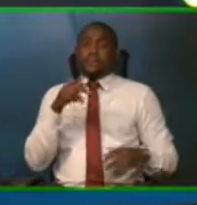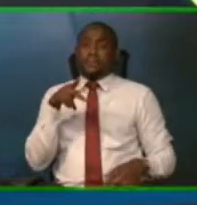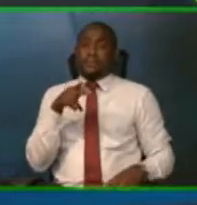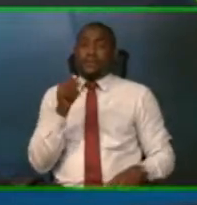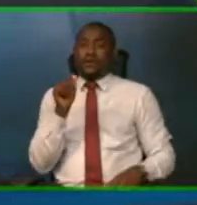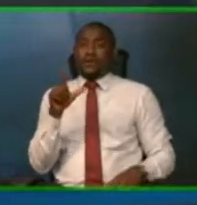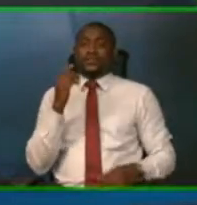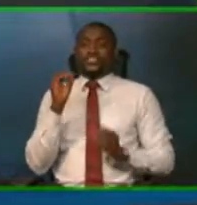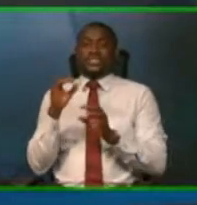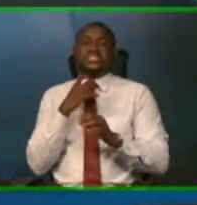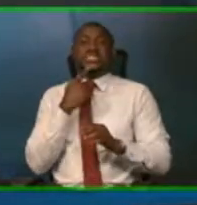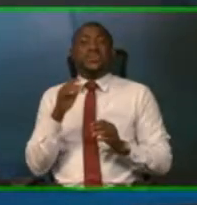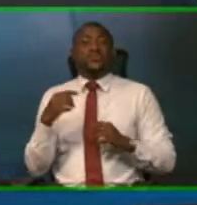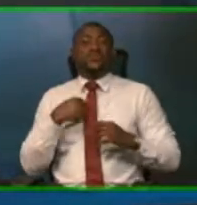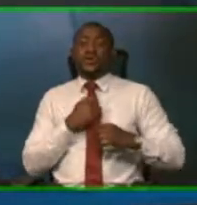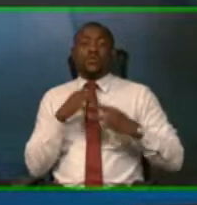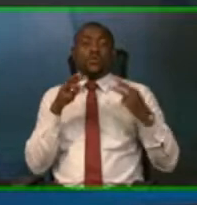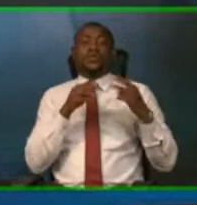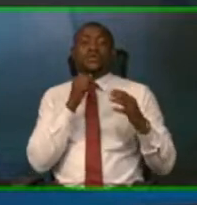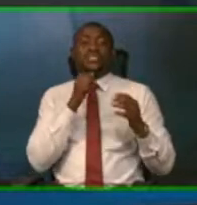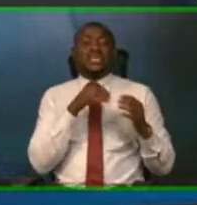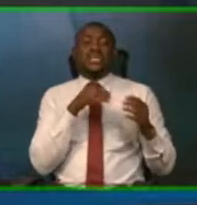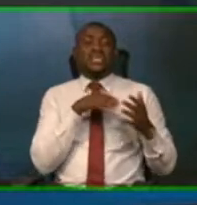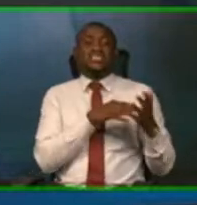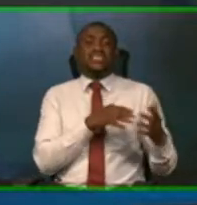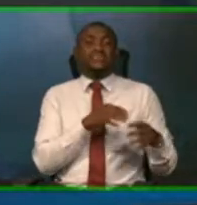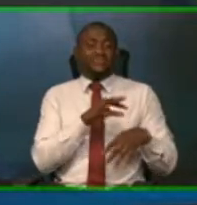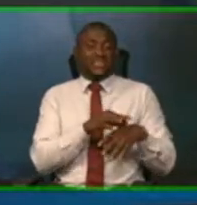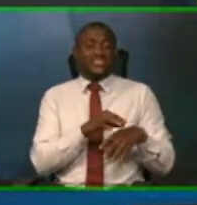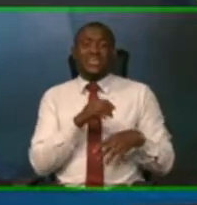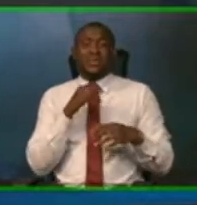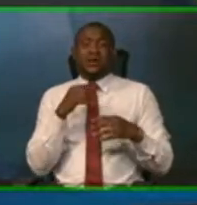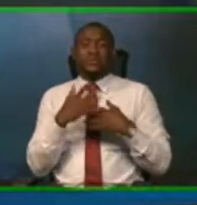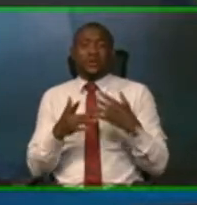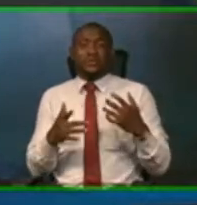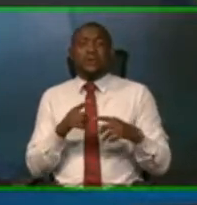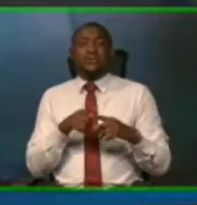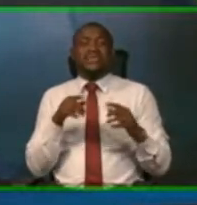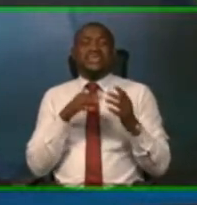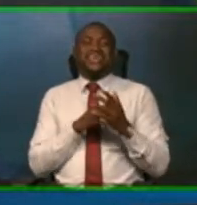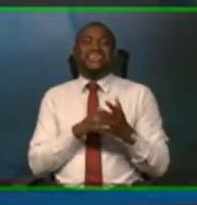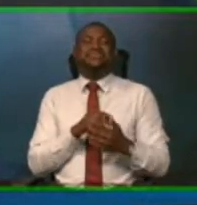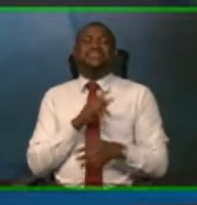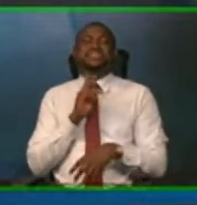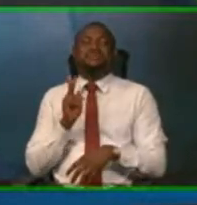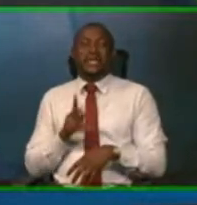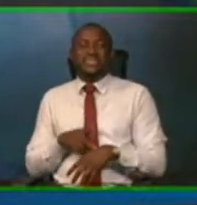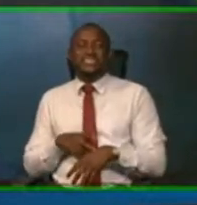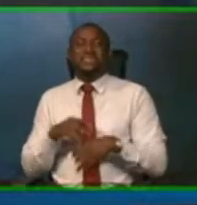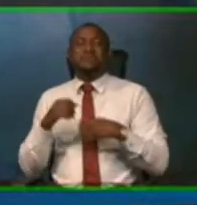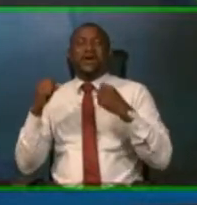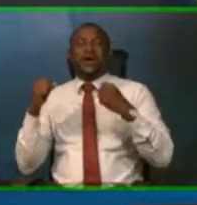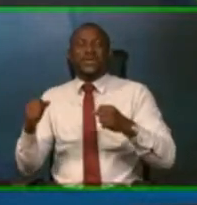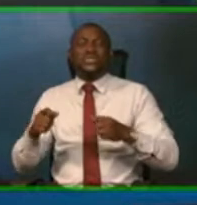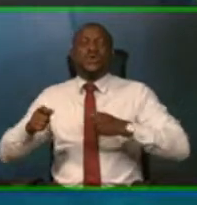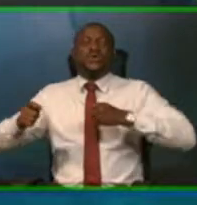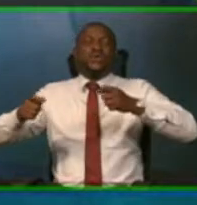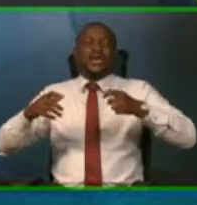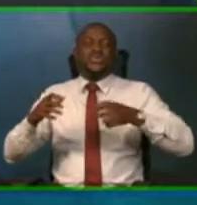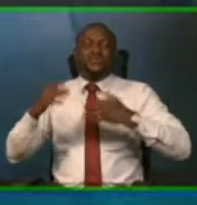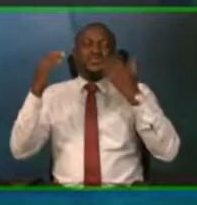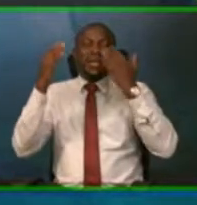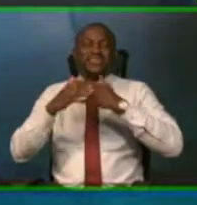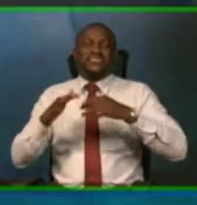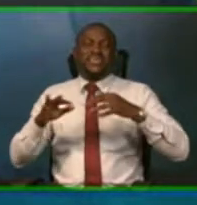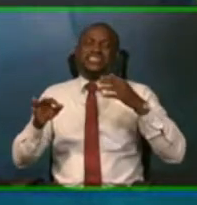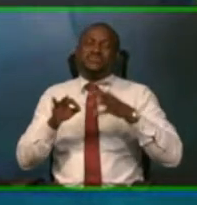wrestle not against flesh and blood, he says, but against principalities, powers, is that true? Rulers of darkness and